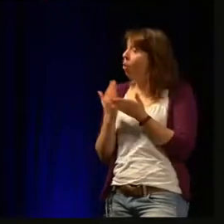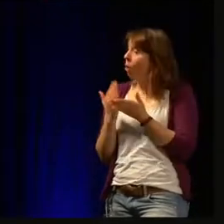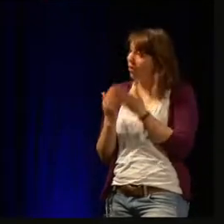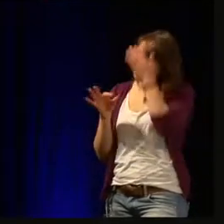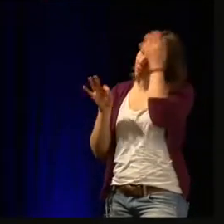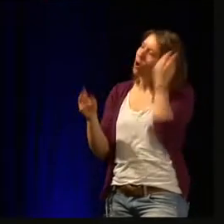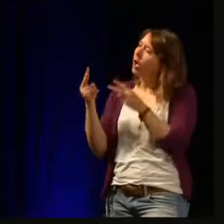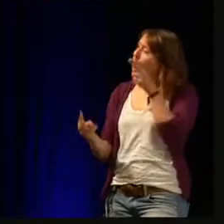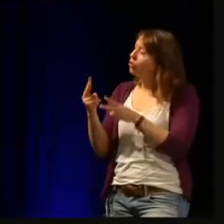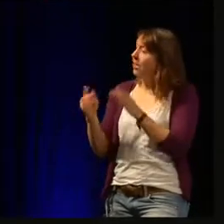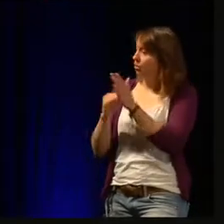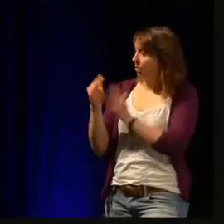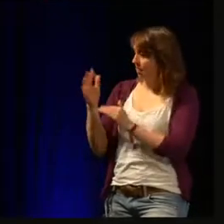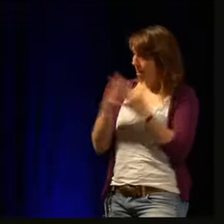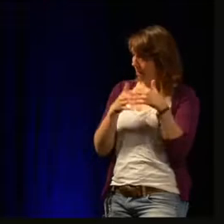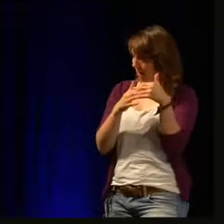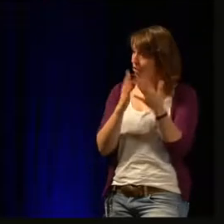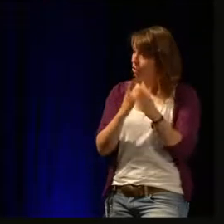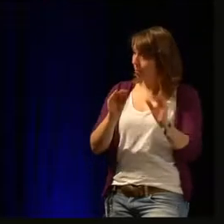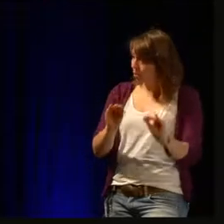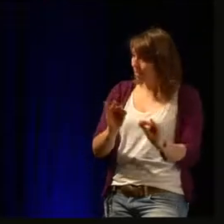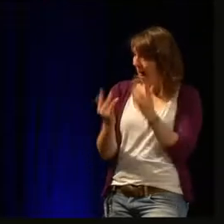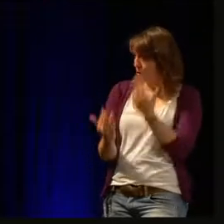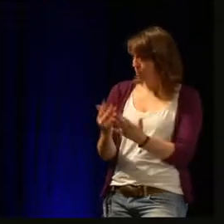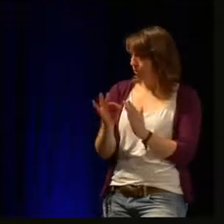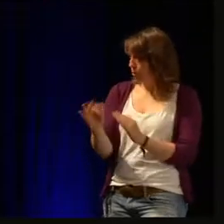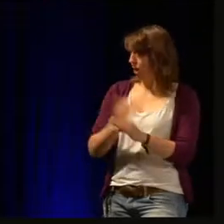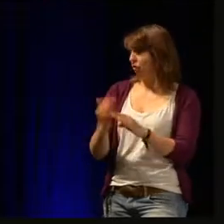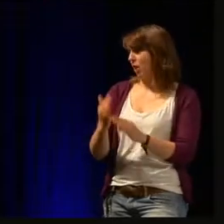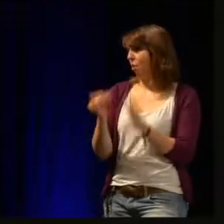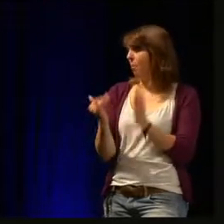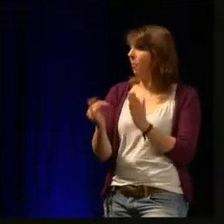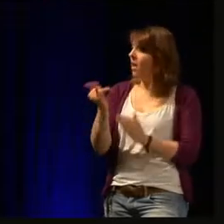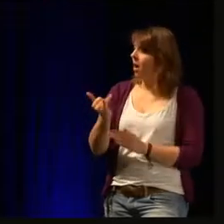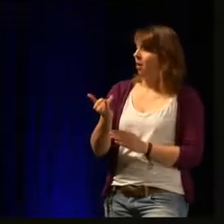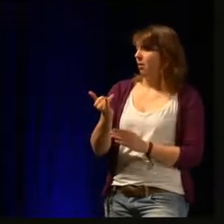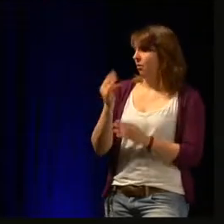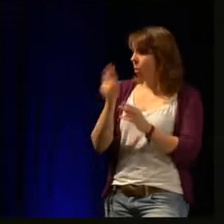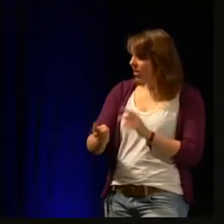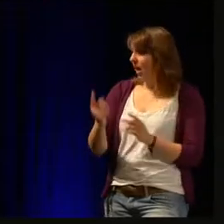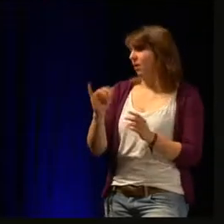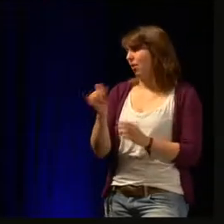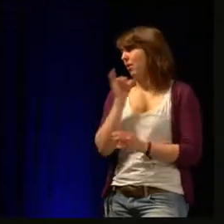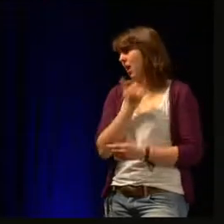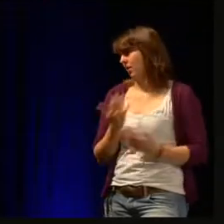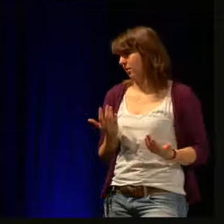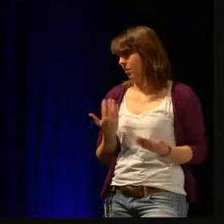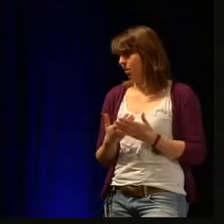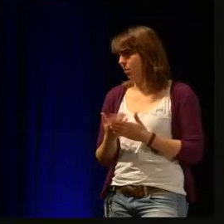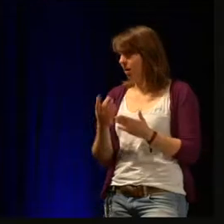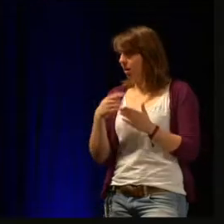can be more concrete, and we can see this in the legal system in the US,